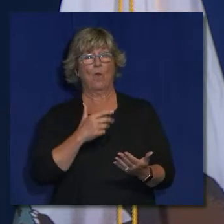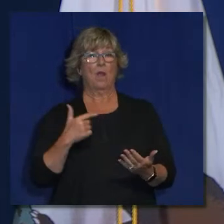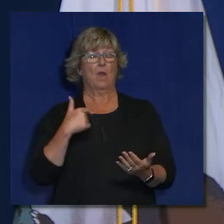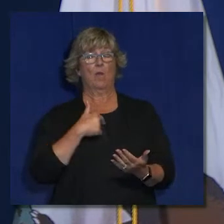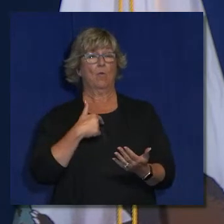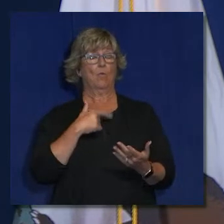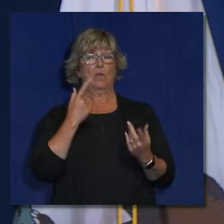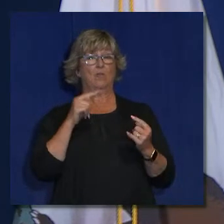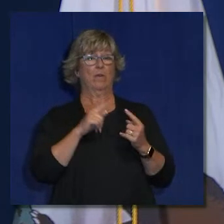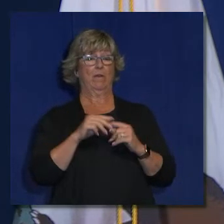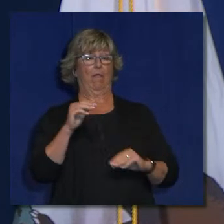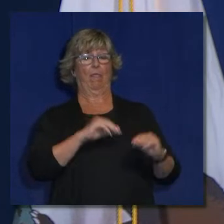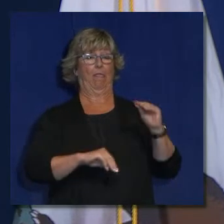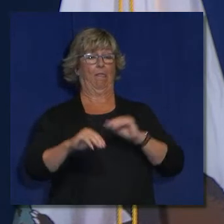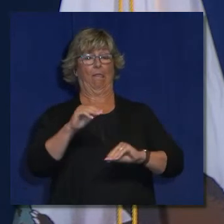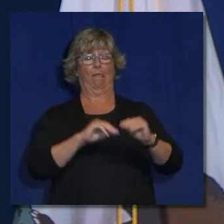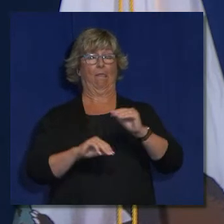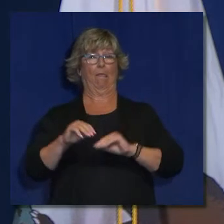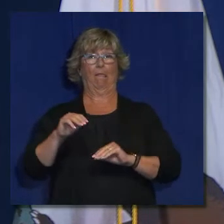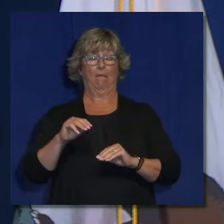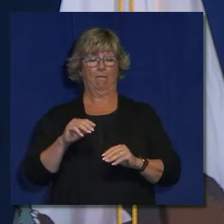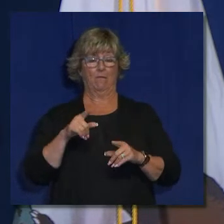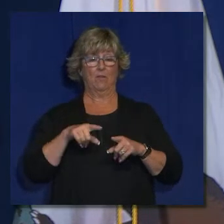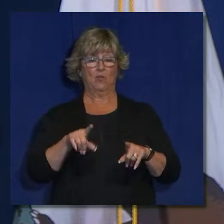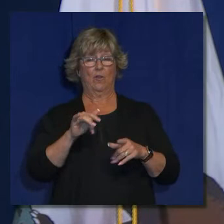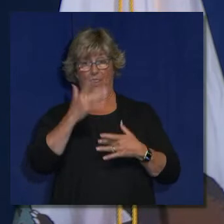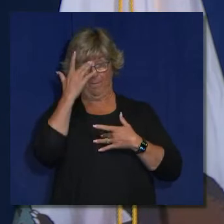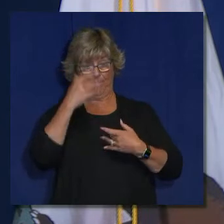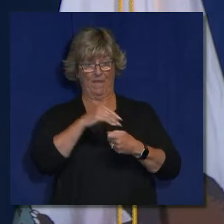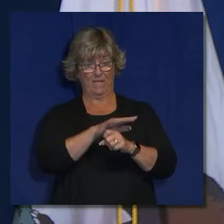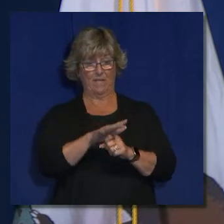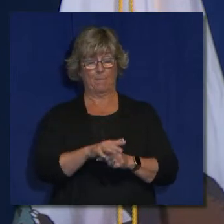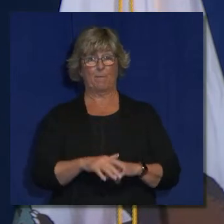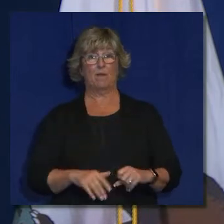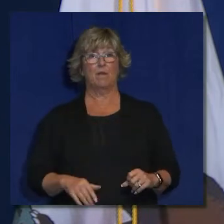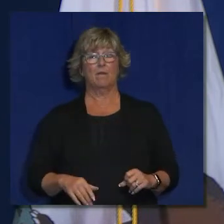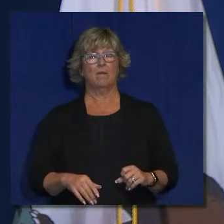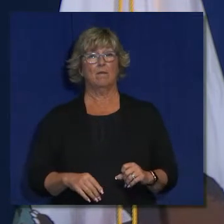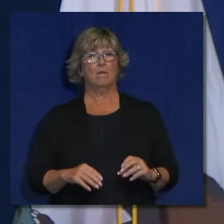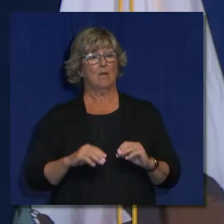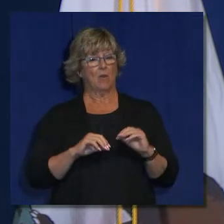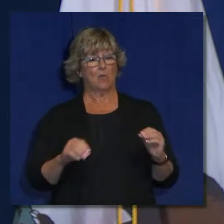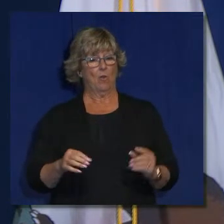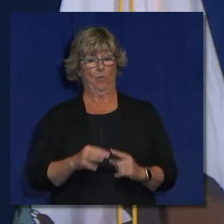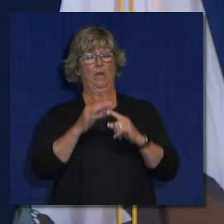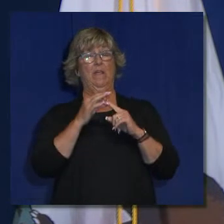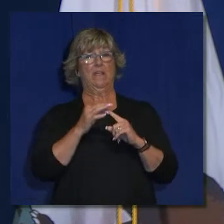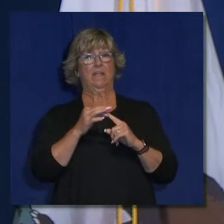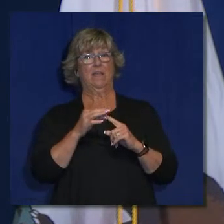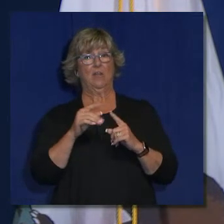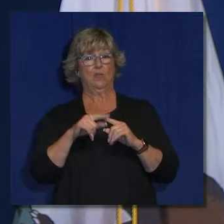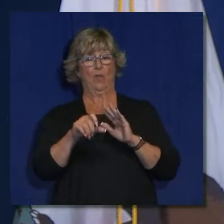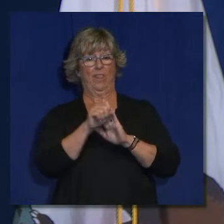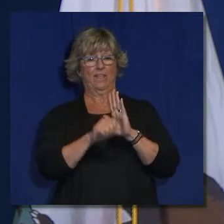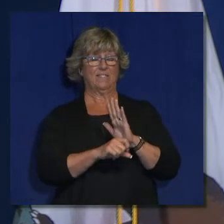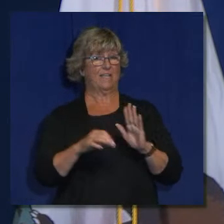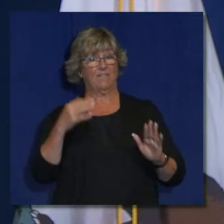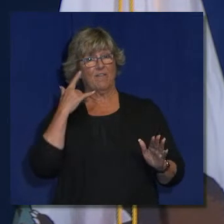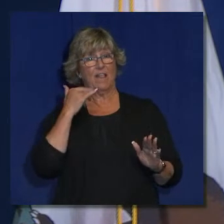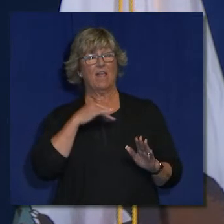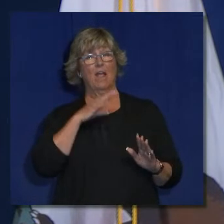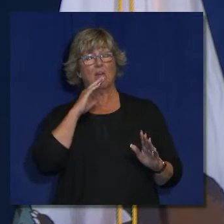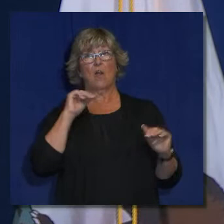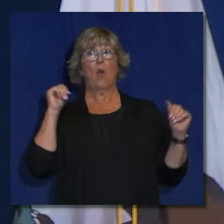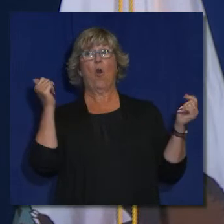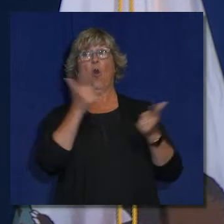plane and trying to patch together and hold it together during this pandemic. By the way, not unique to in any way, shape, or form to the state of California. I talked to